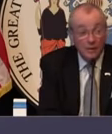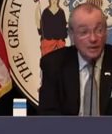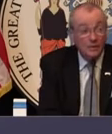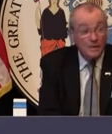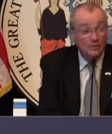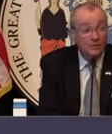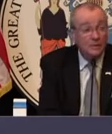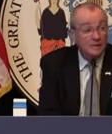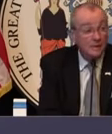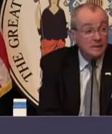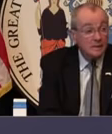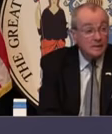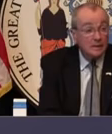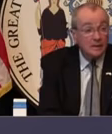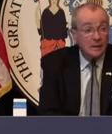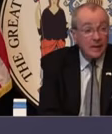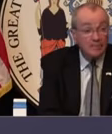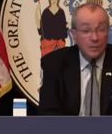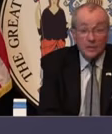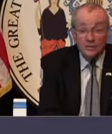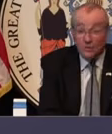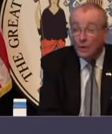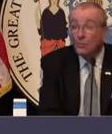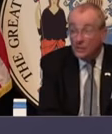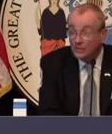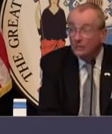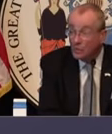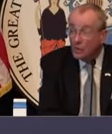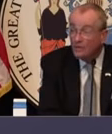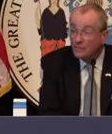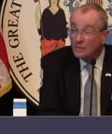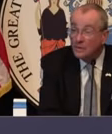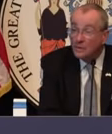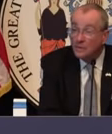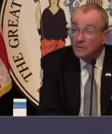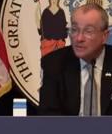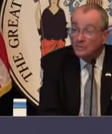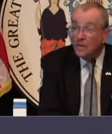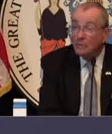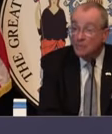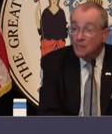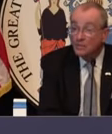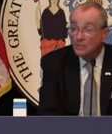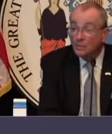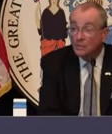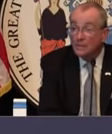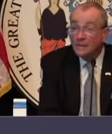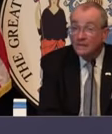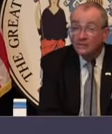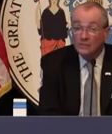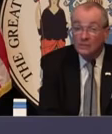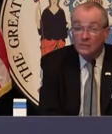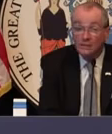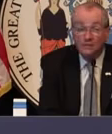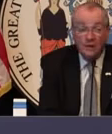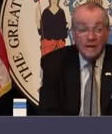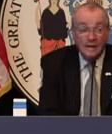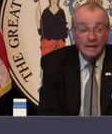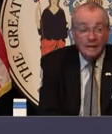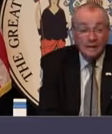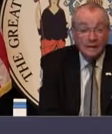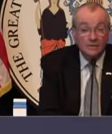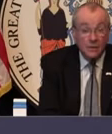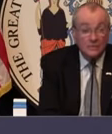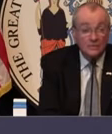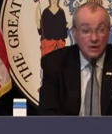abstractly, but I reiterated some of the high points or low points, as it were, from the stub budget that we announced on